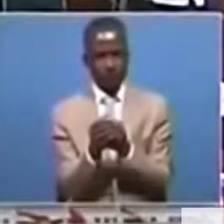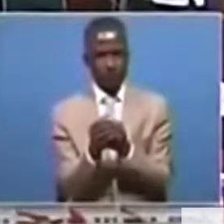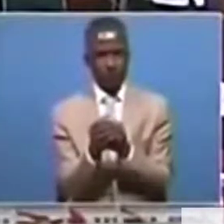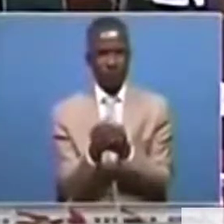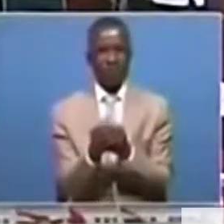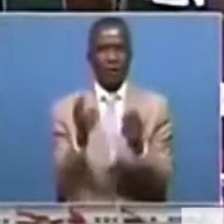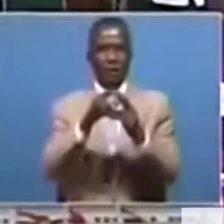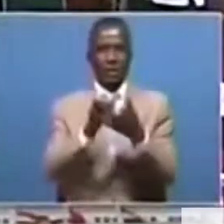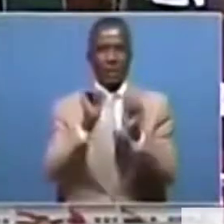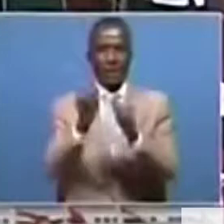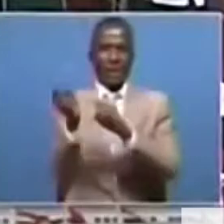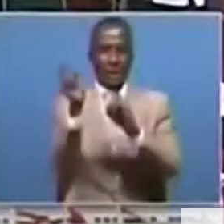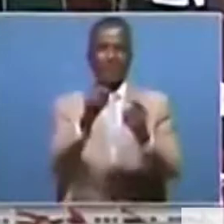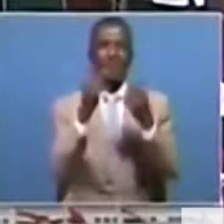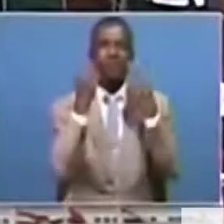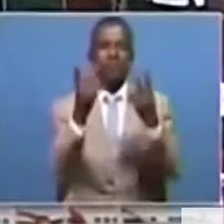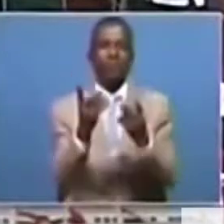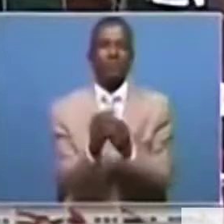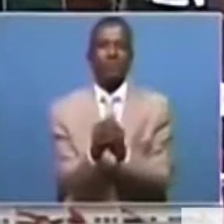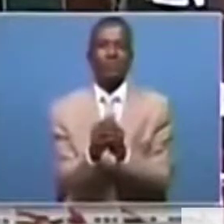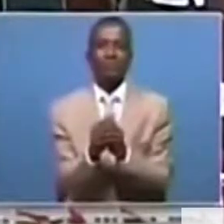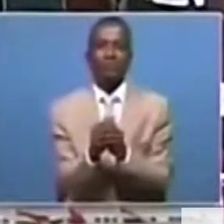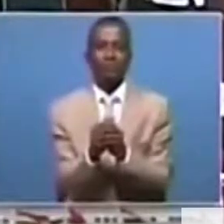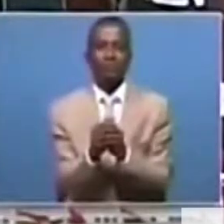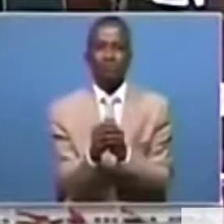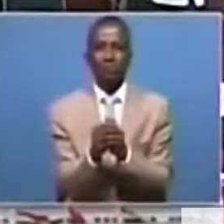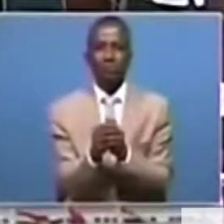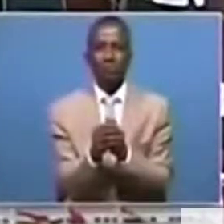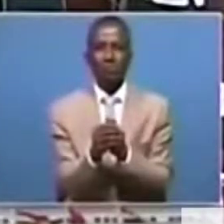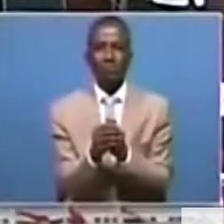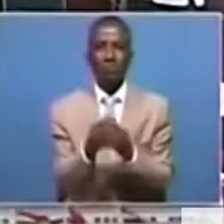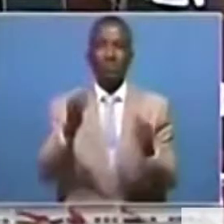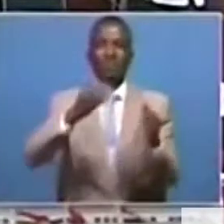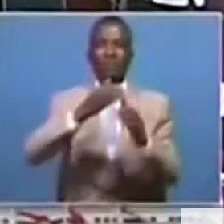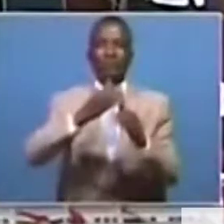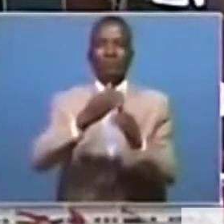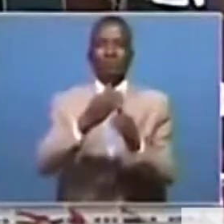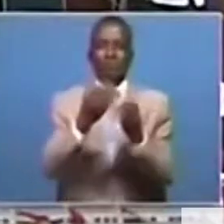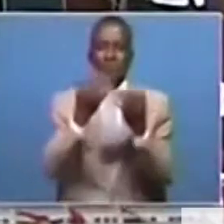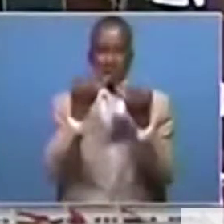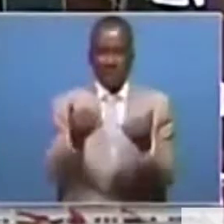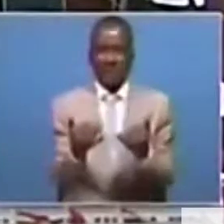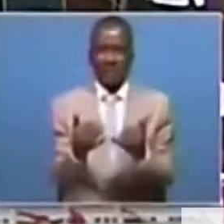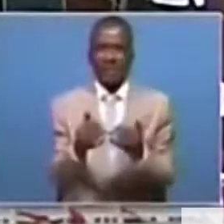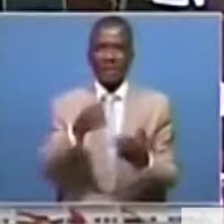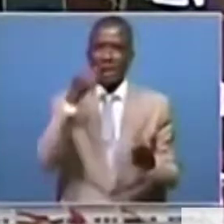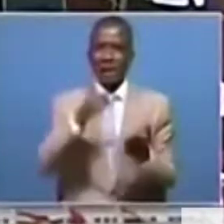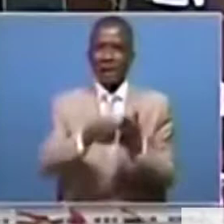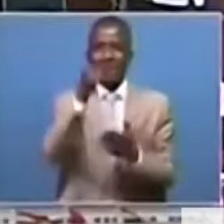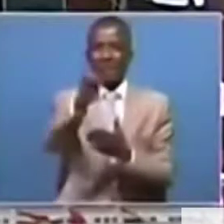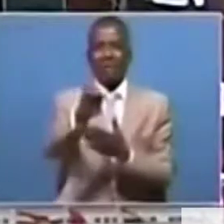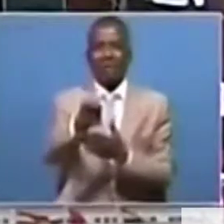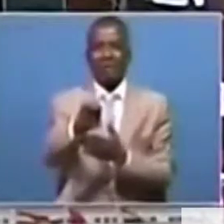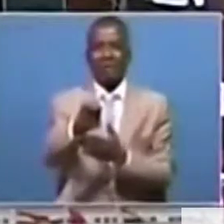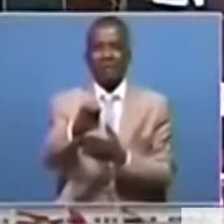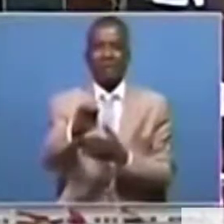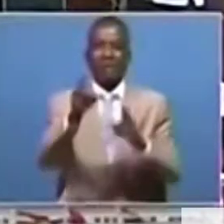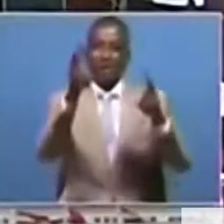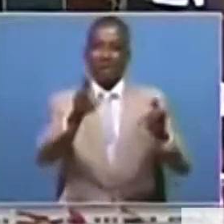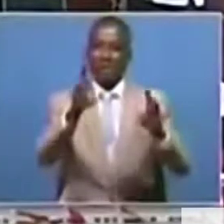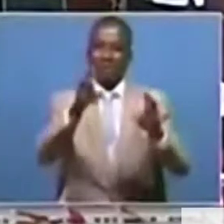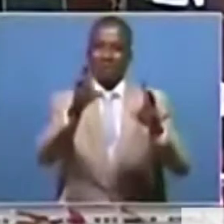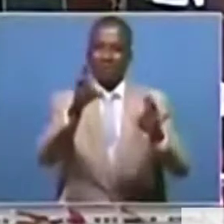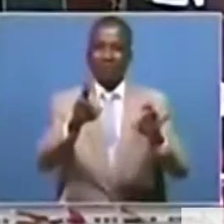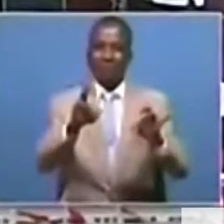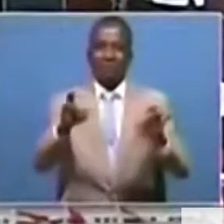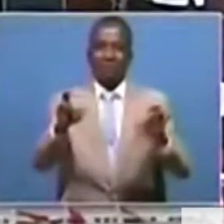so she can appear before the court to testify. End of quote. The application is headed motion on notice